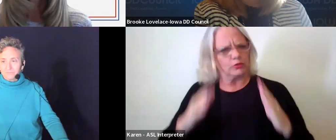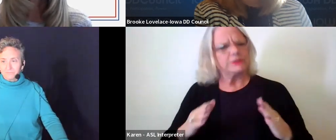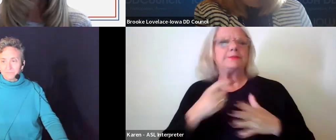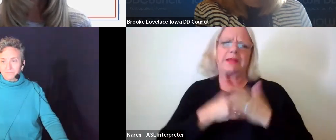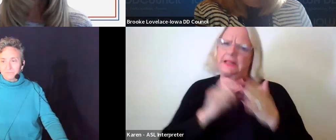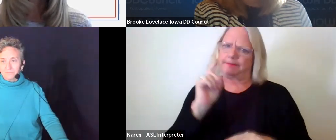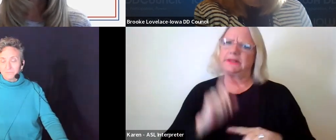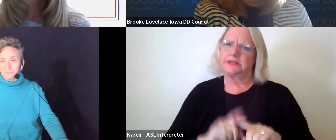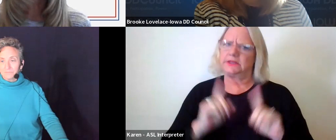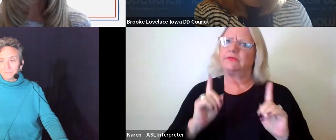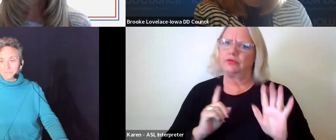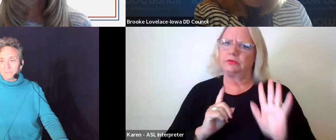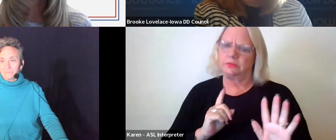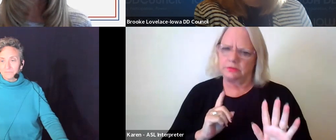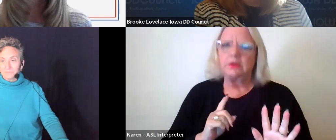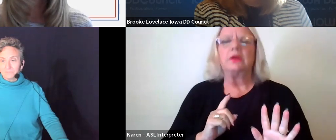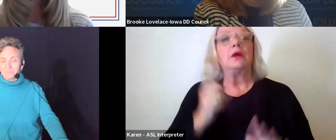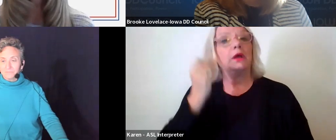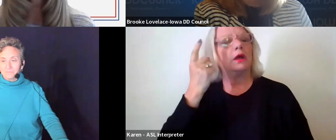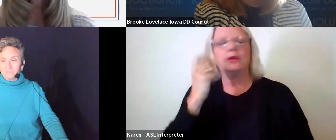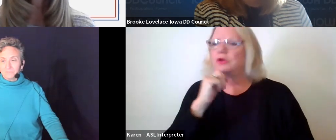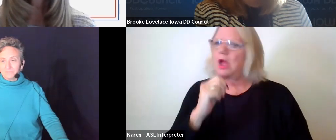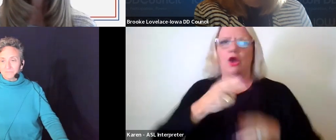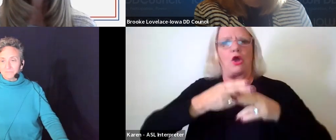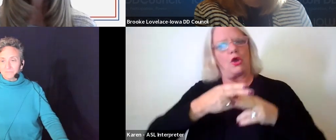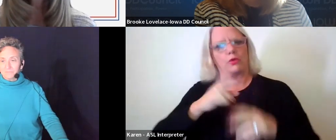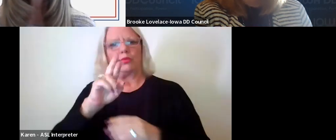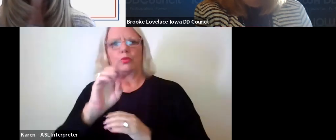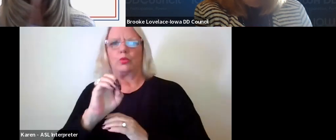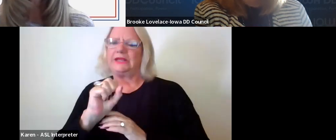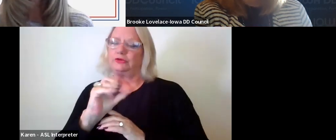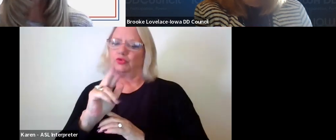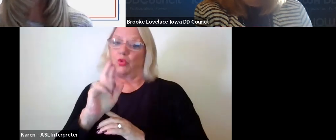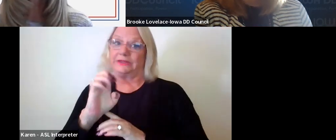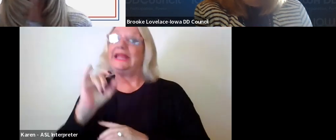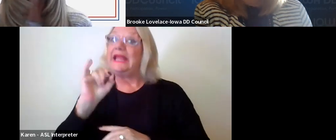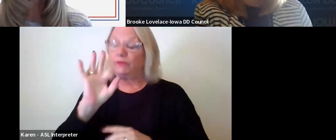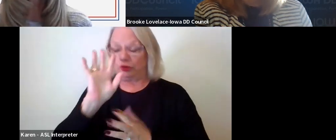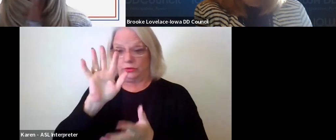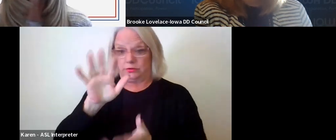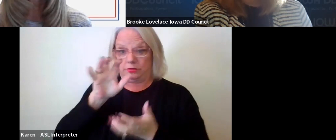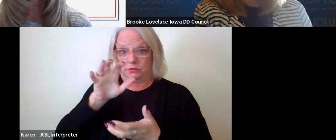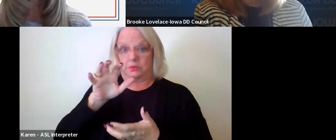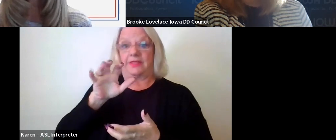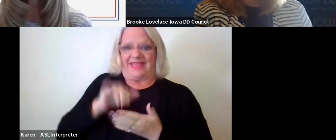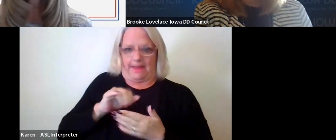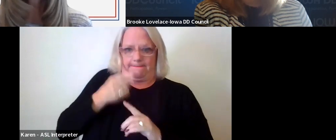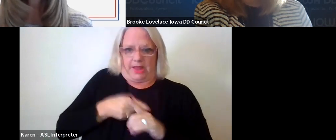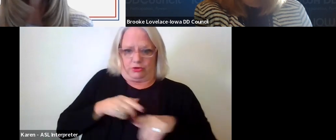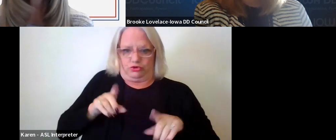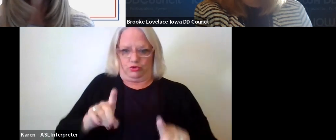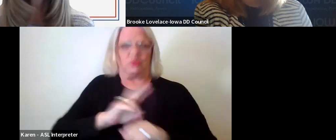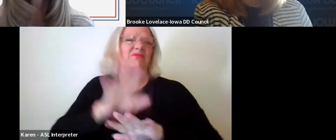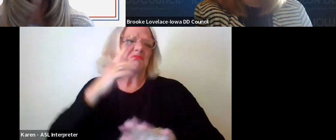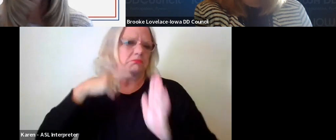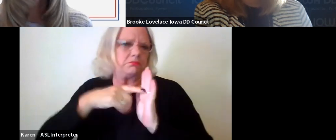plans. So they're not treated as a resource if they are withdrawn in the month they are used. So if you think about, you've got an April rent